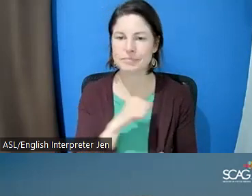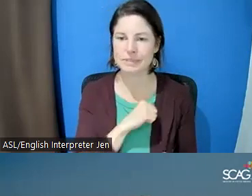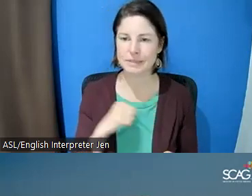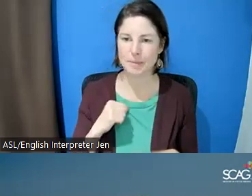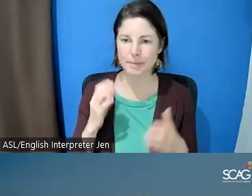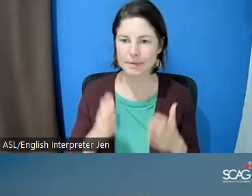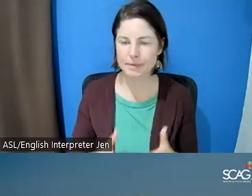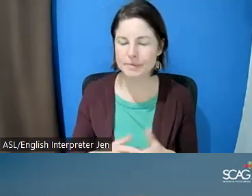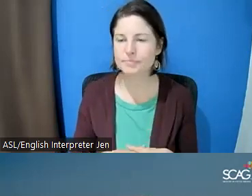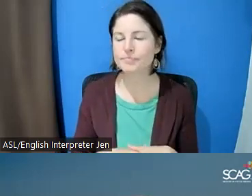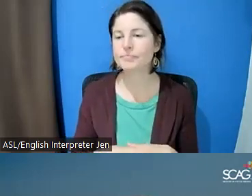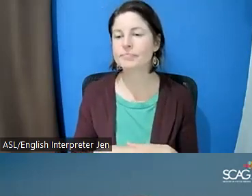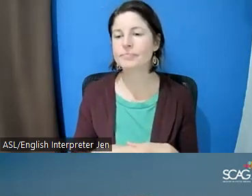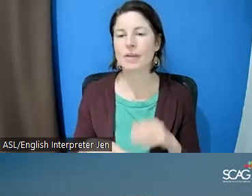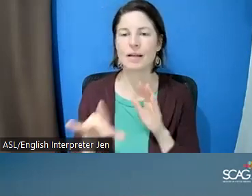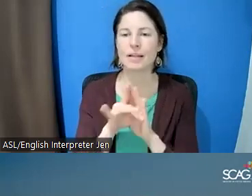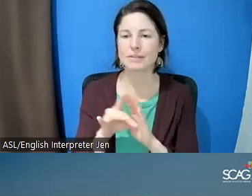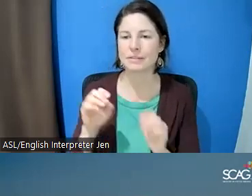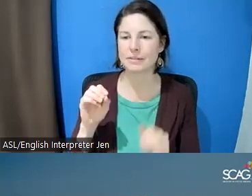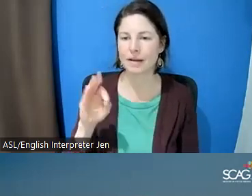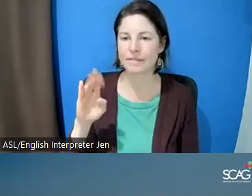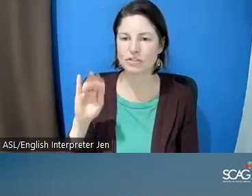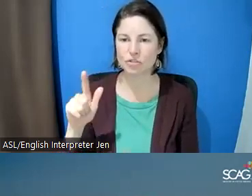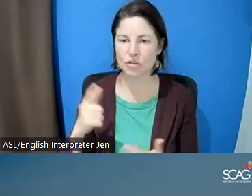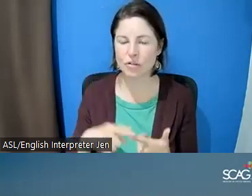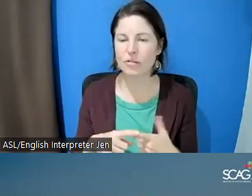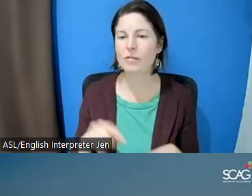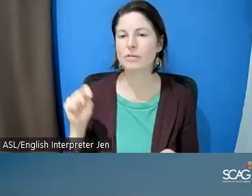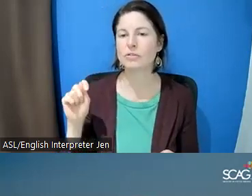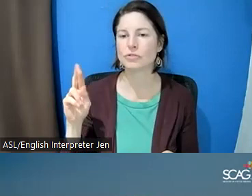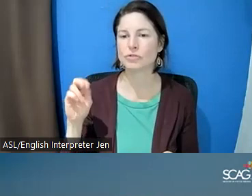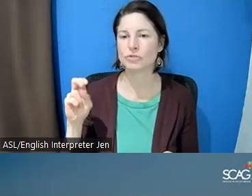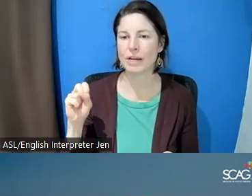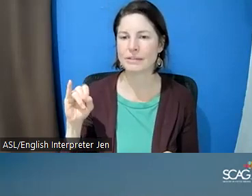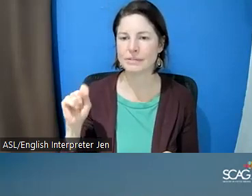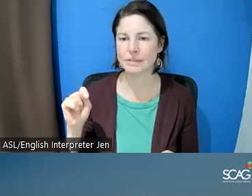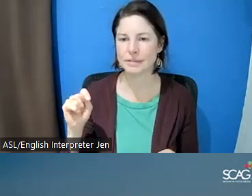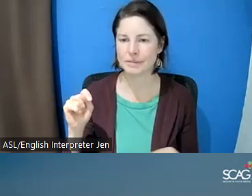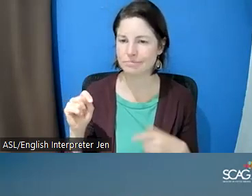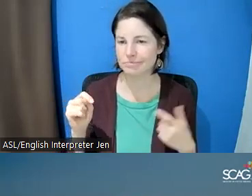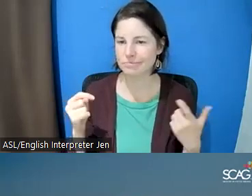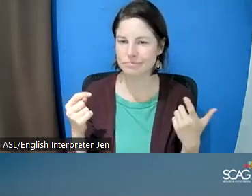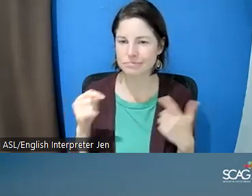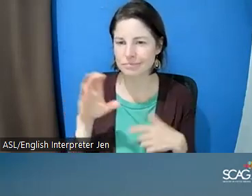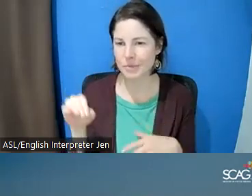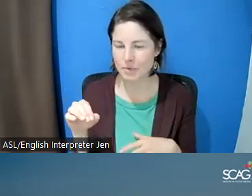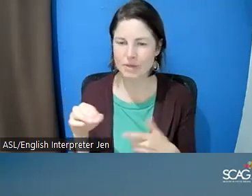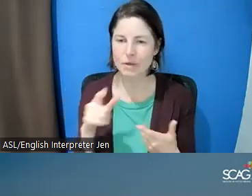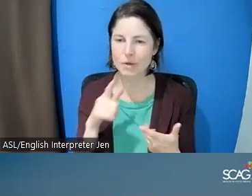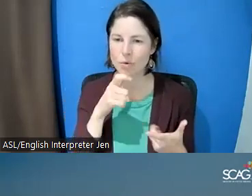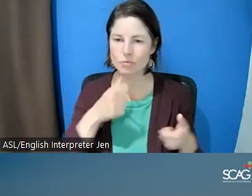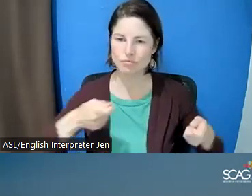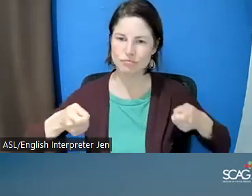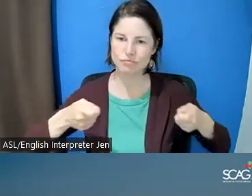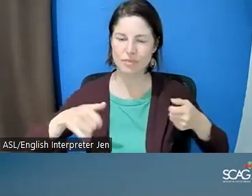elected official, a transit provider that has jurisdiction over the project area. It's